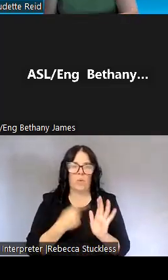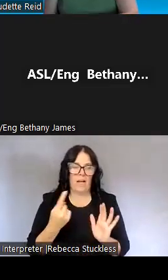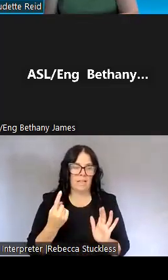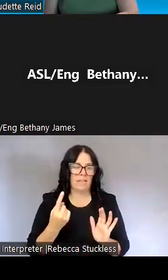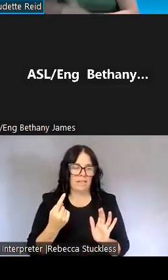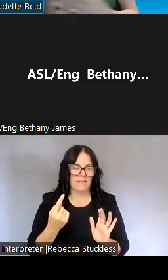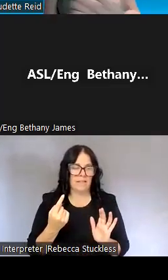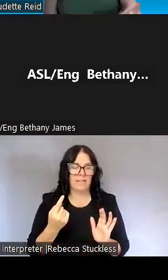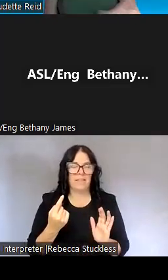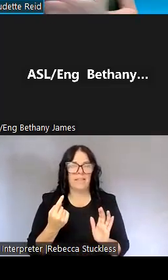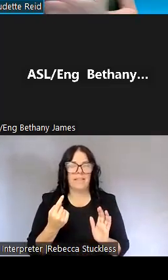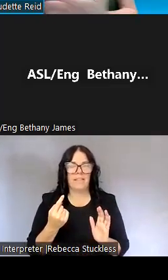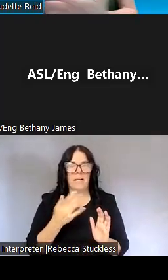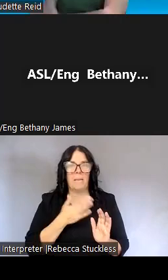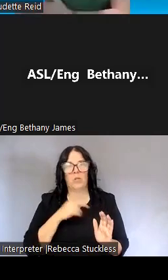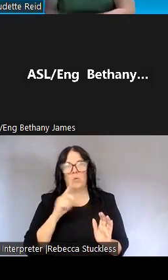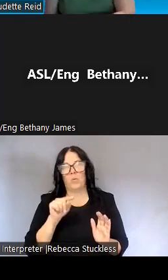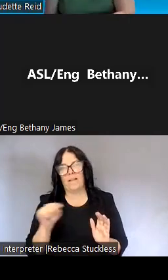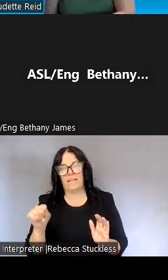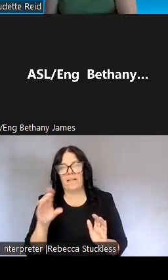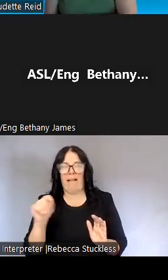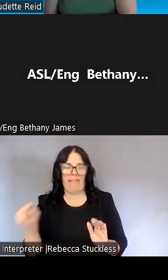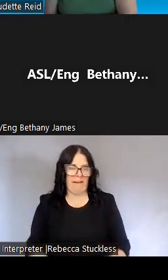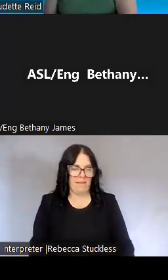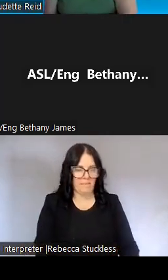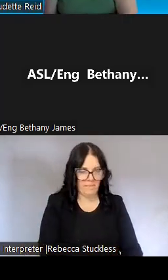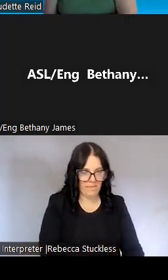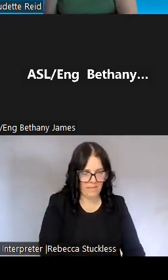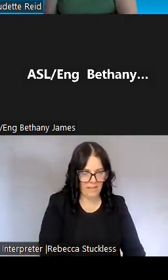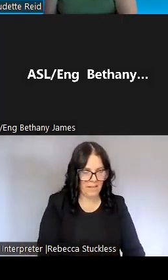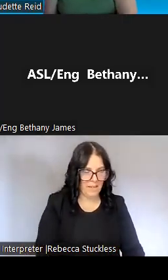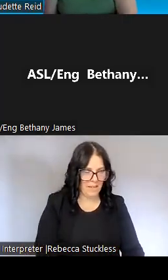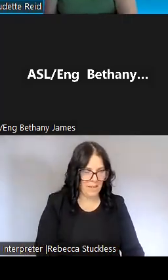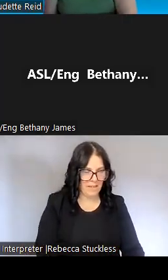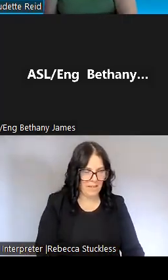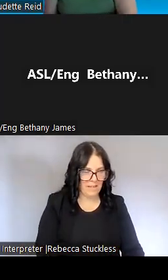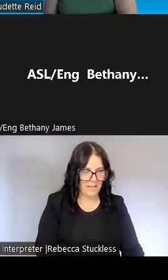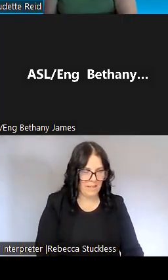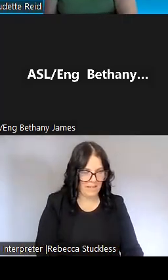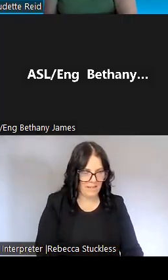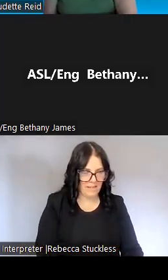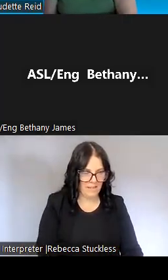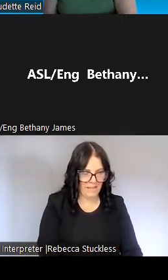then say, please do this and that and that. So he makes it easier.